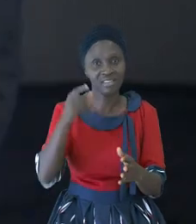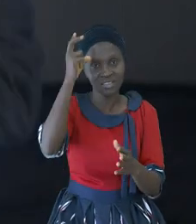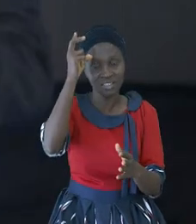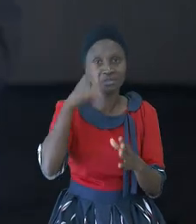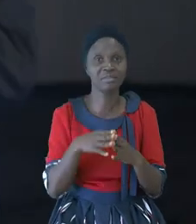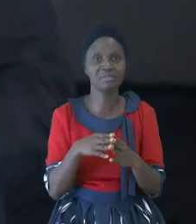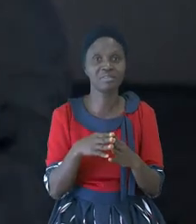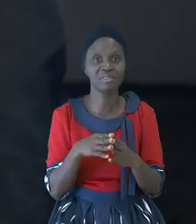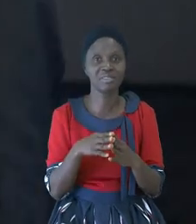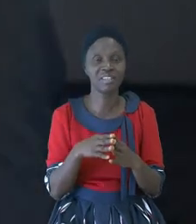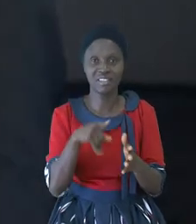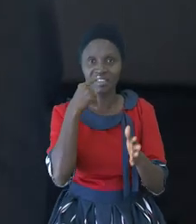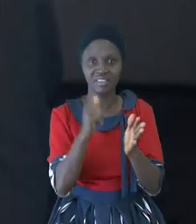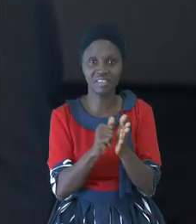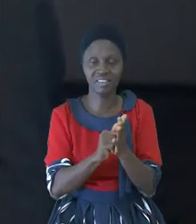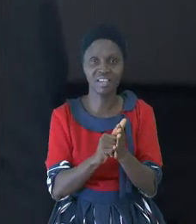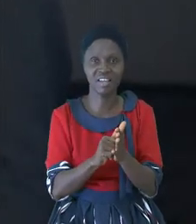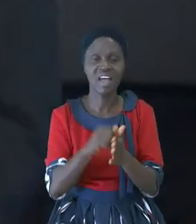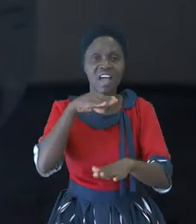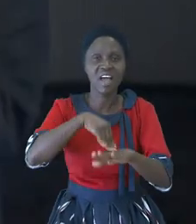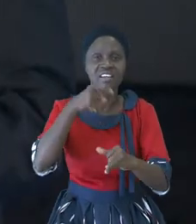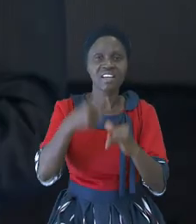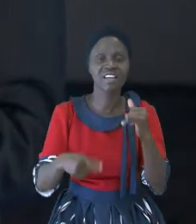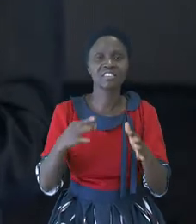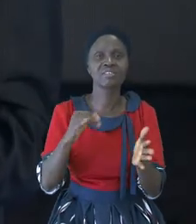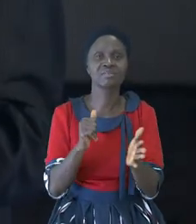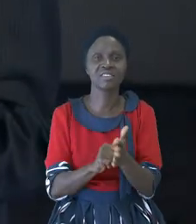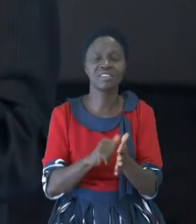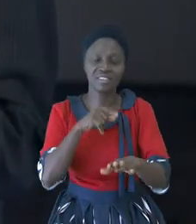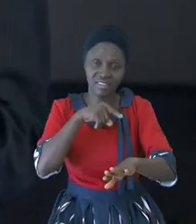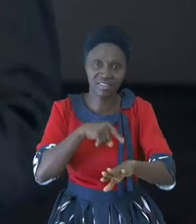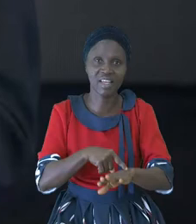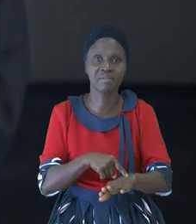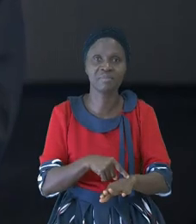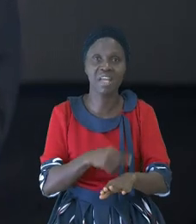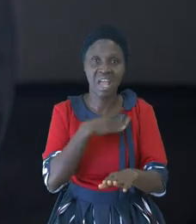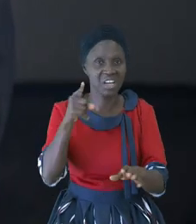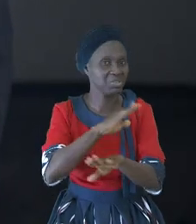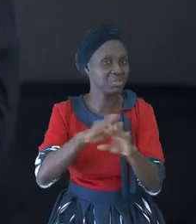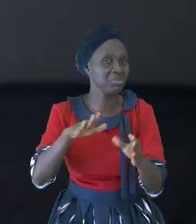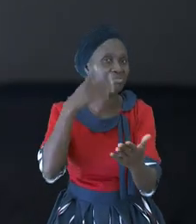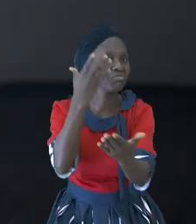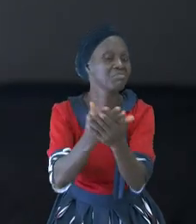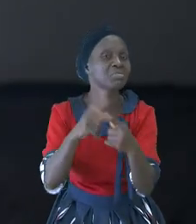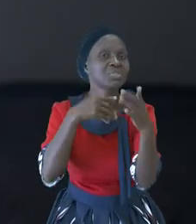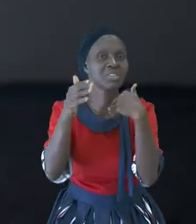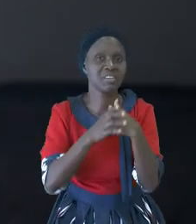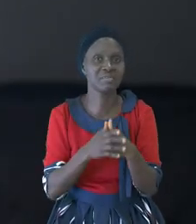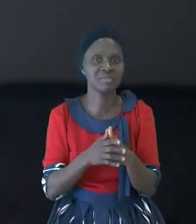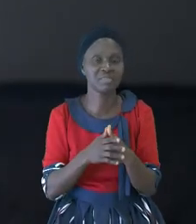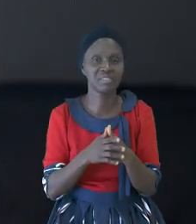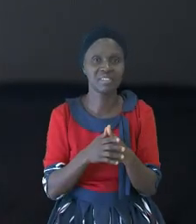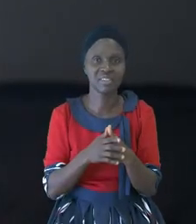doing all this and all that, you don't get to heaven? And then people